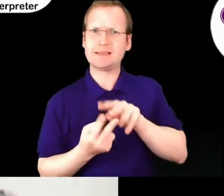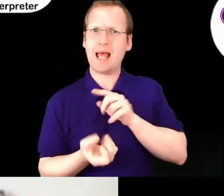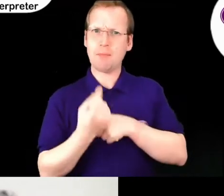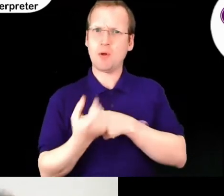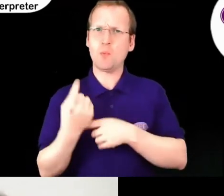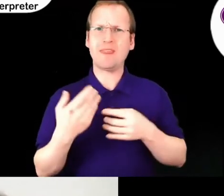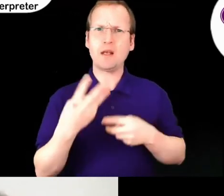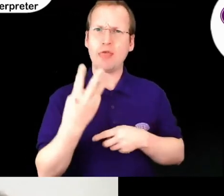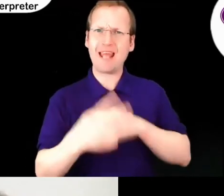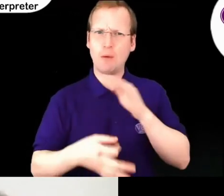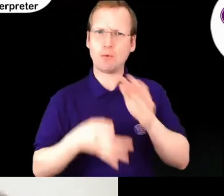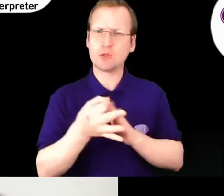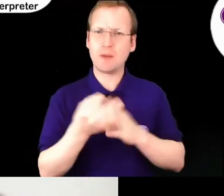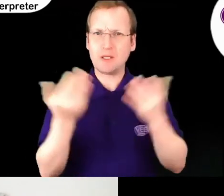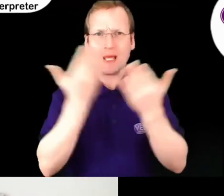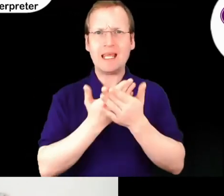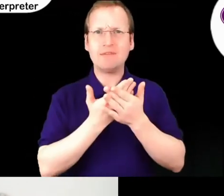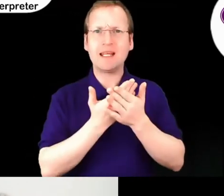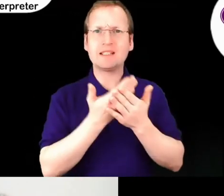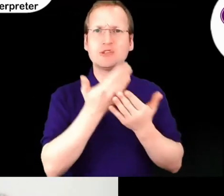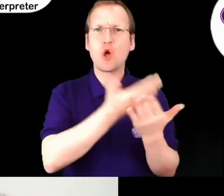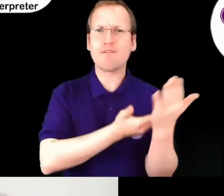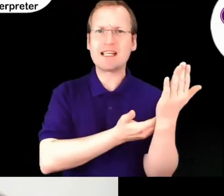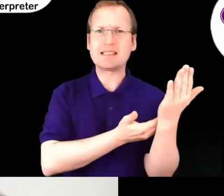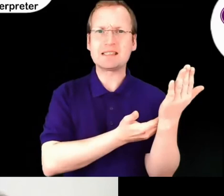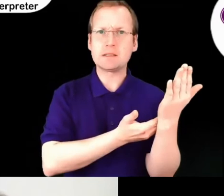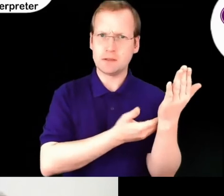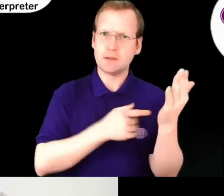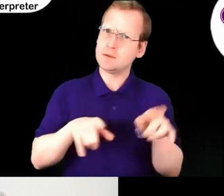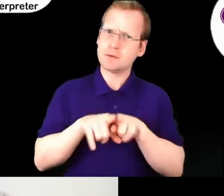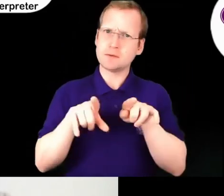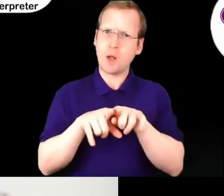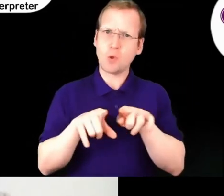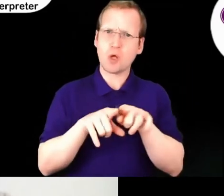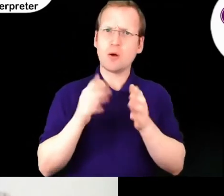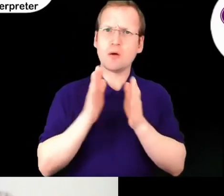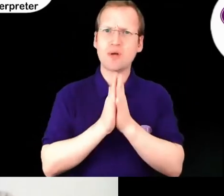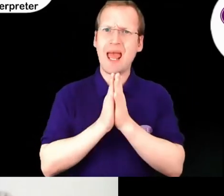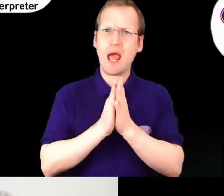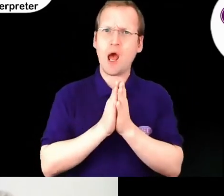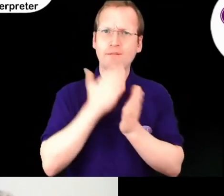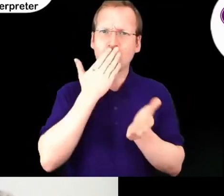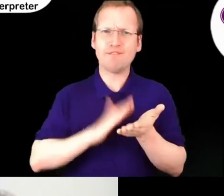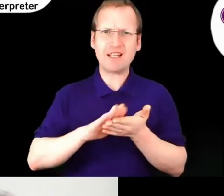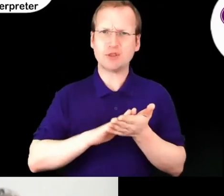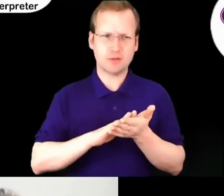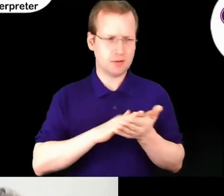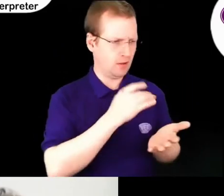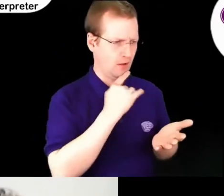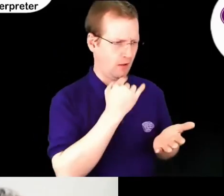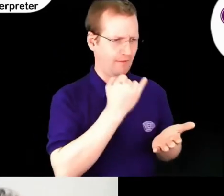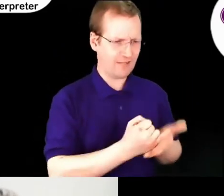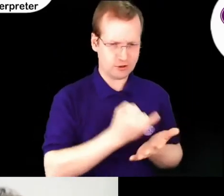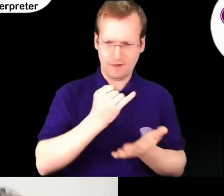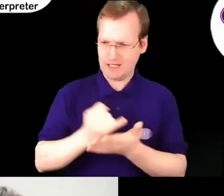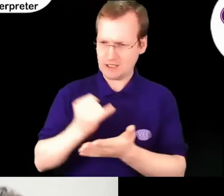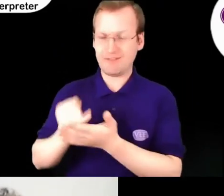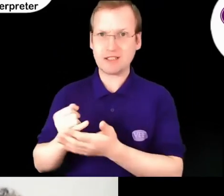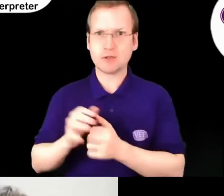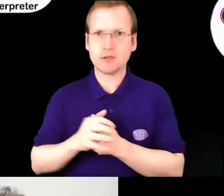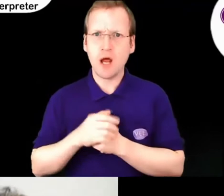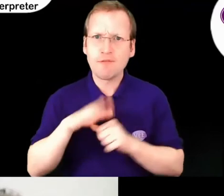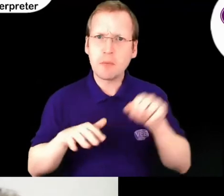14, I went to an evening service and discovered that that began with a prayer of confession. I couldn't imagine what people were doing between 12